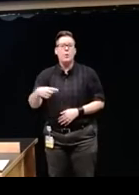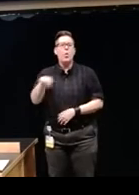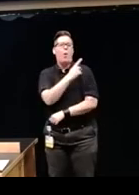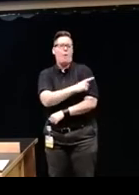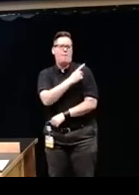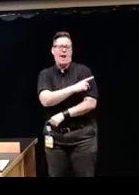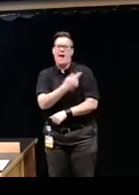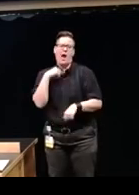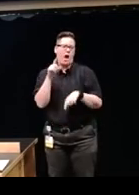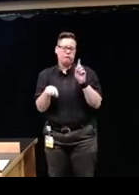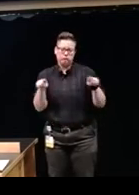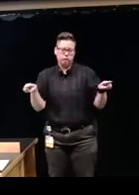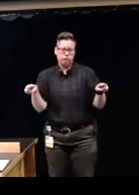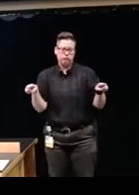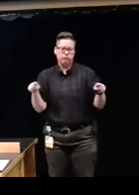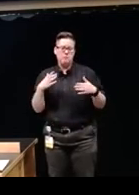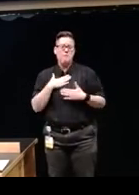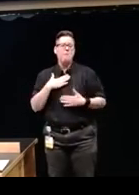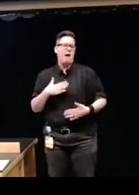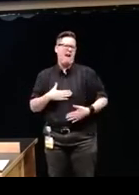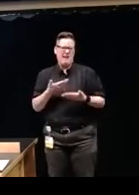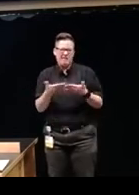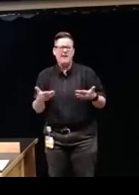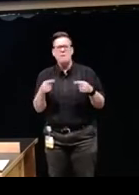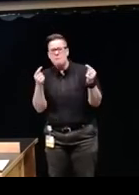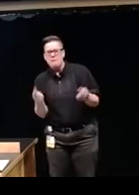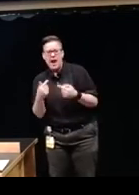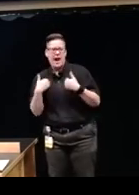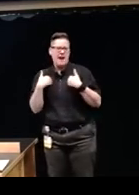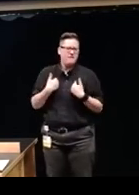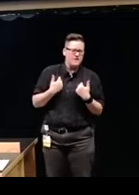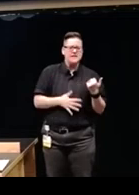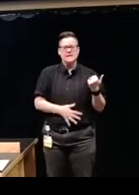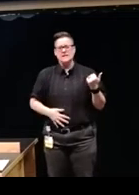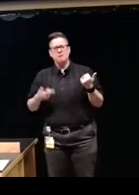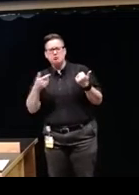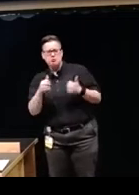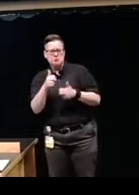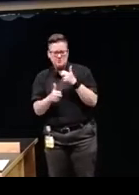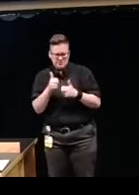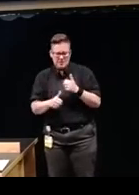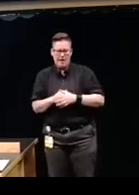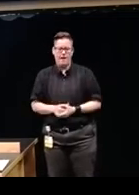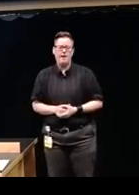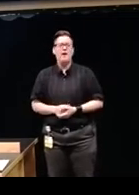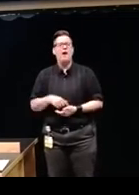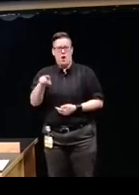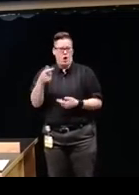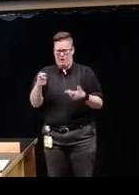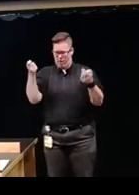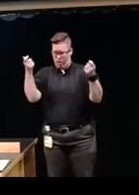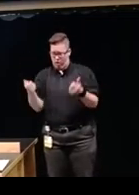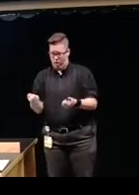with a range of bodily complaints, pain, fatigue, GI distress. And the Rulin approach here is